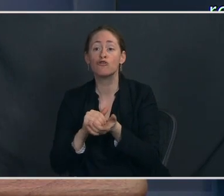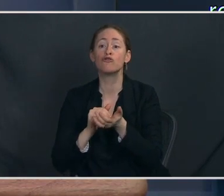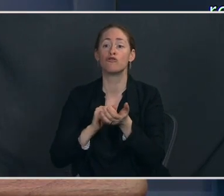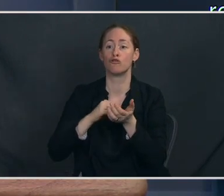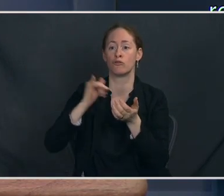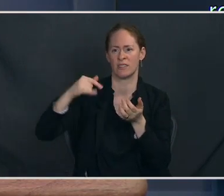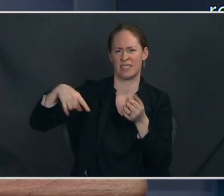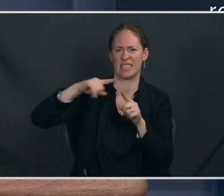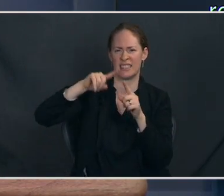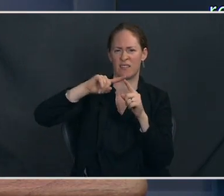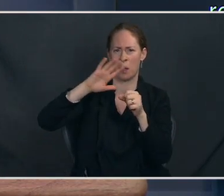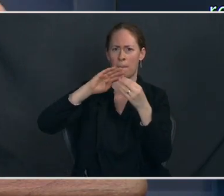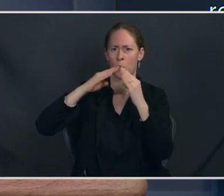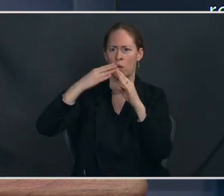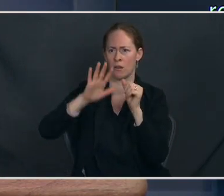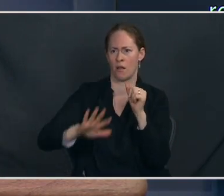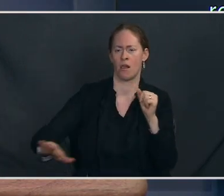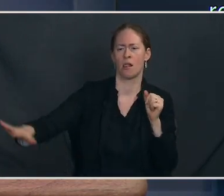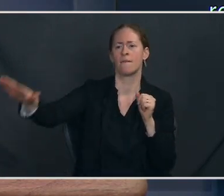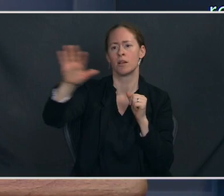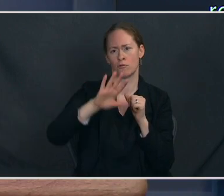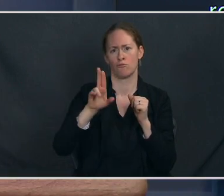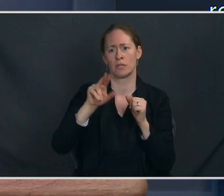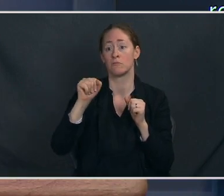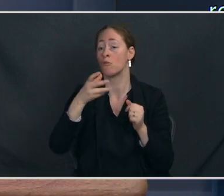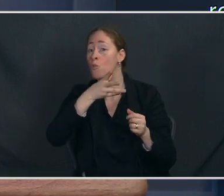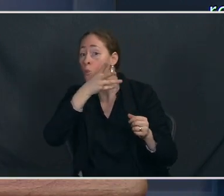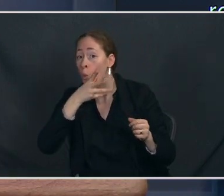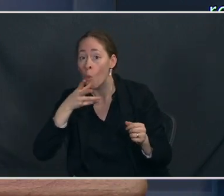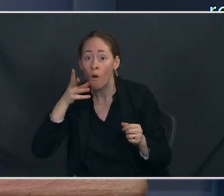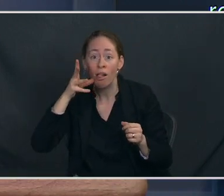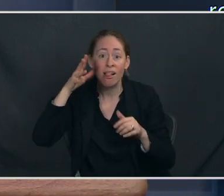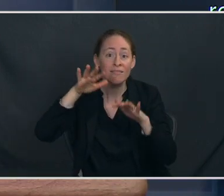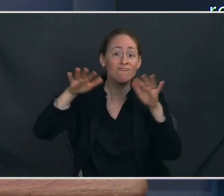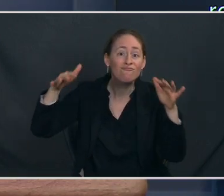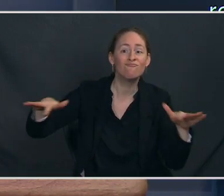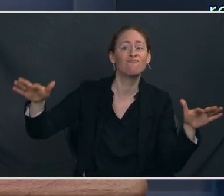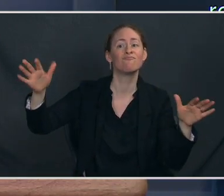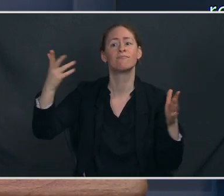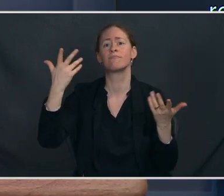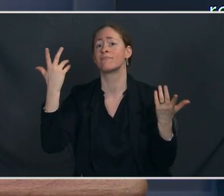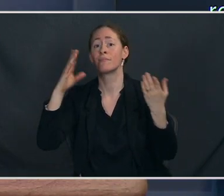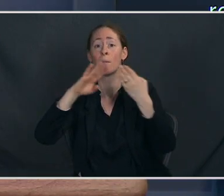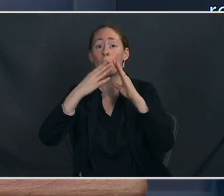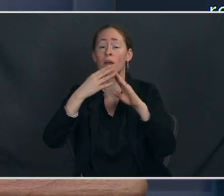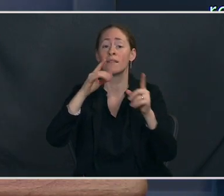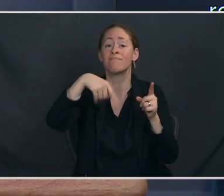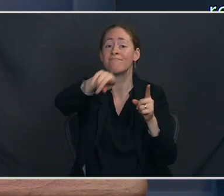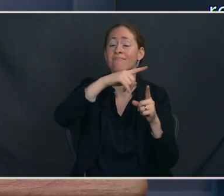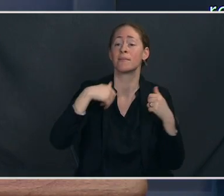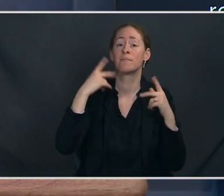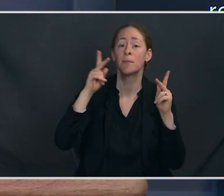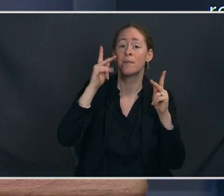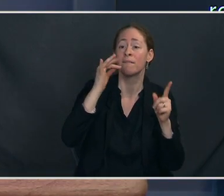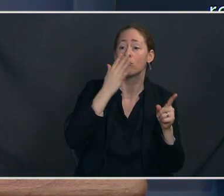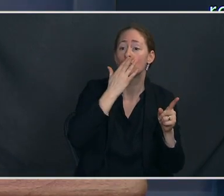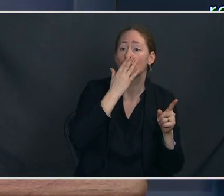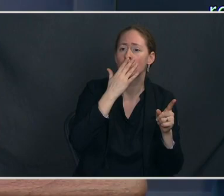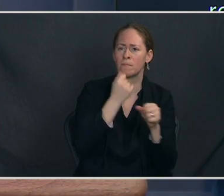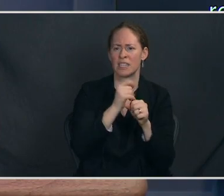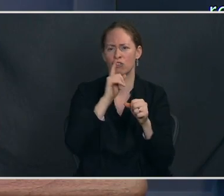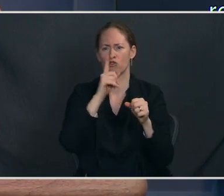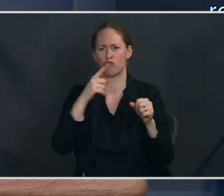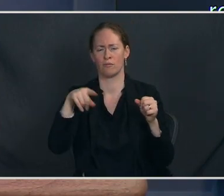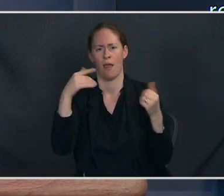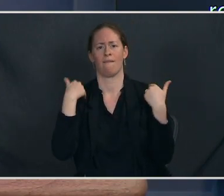in across the country, rural communities, communities of color, have easier access to know where